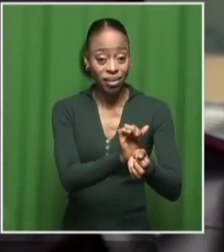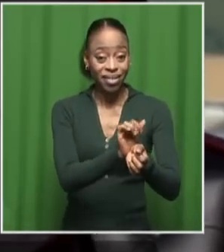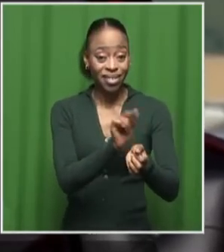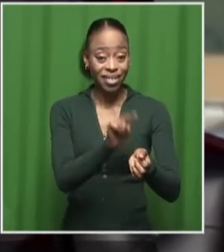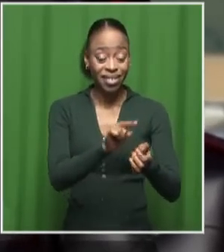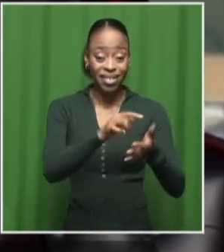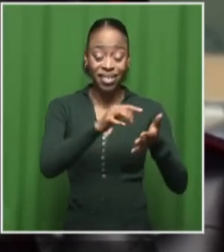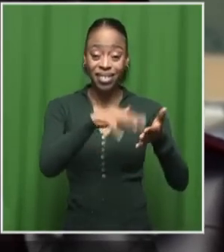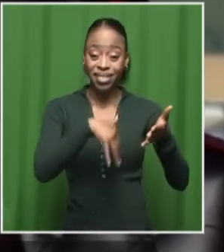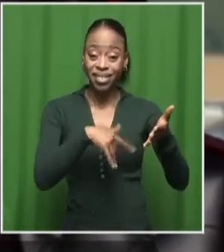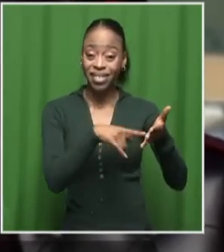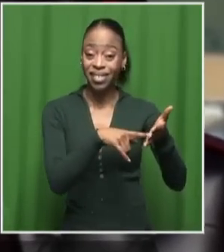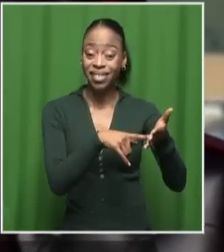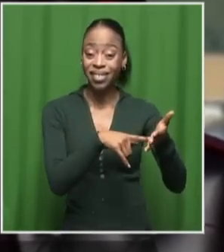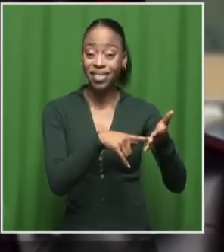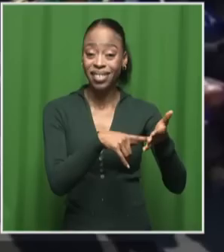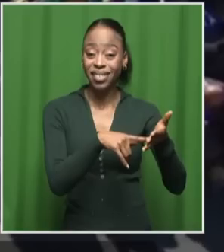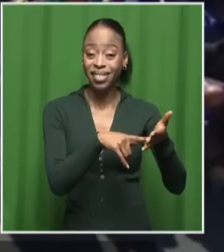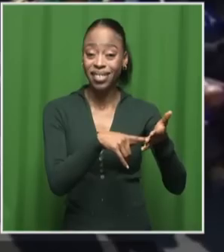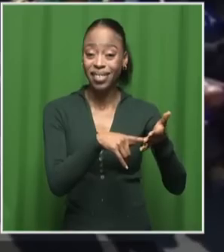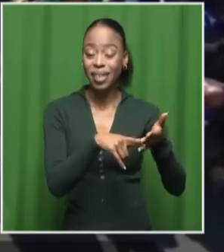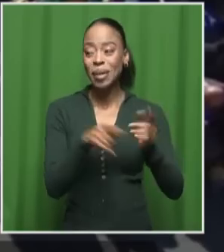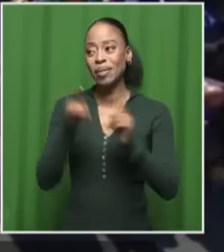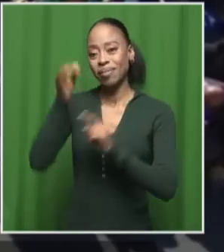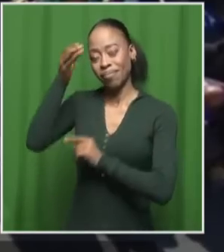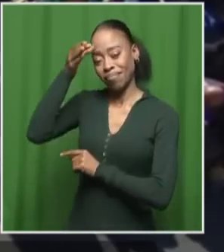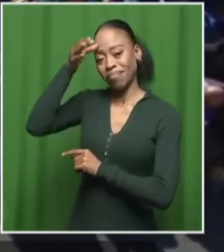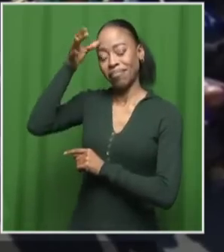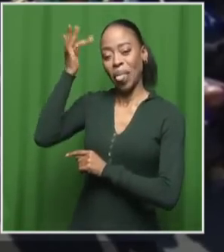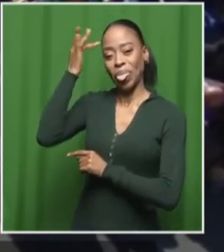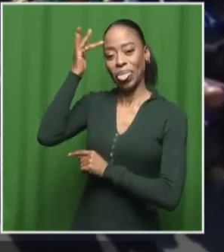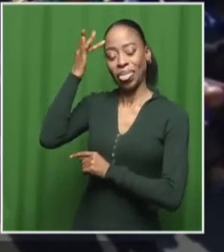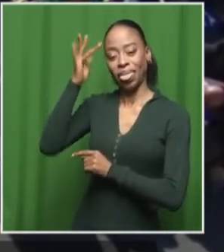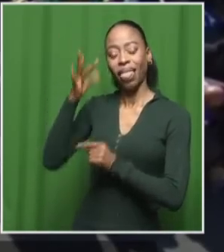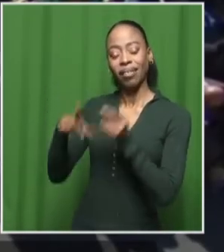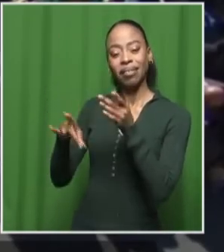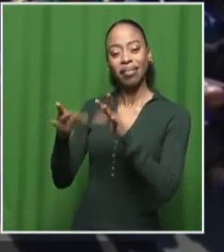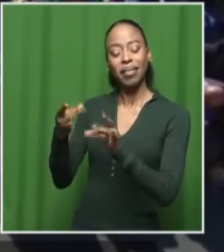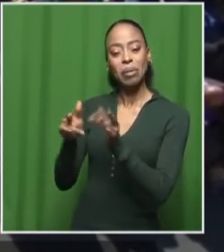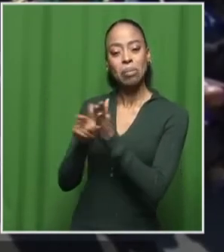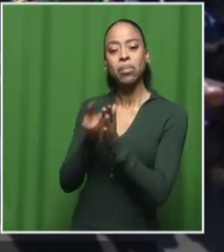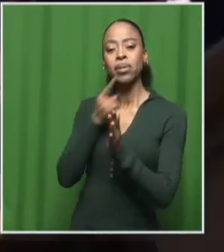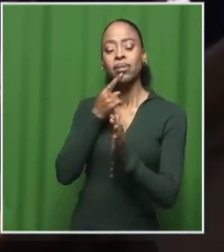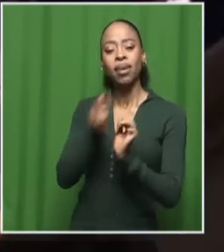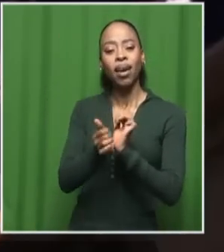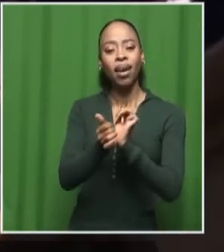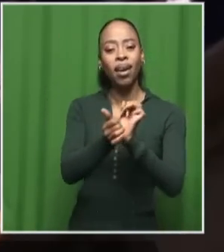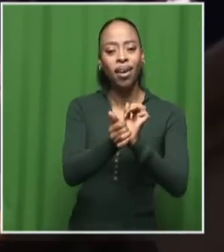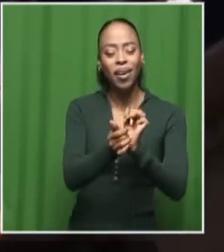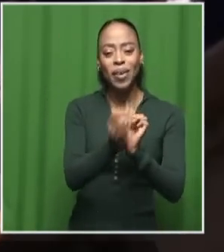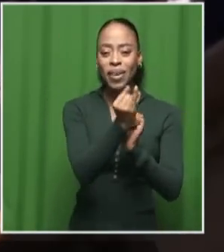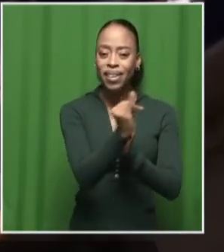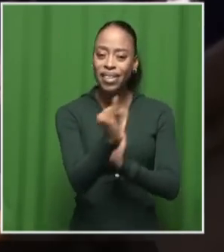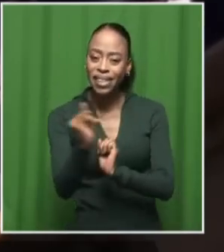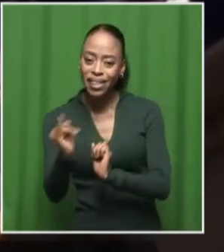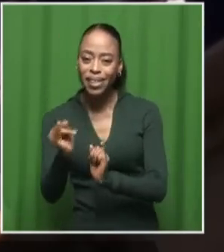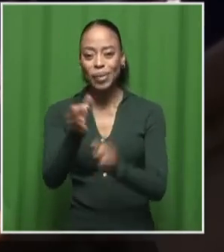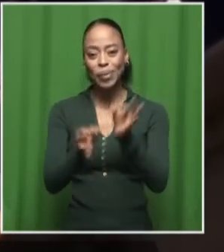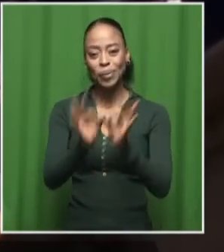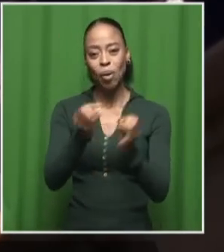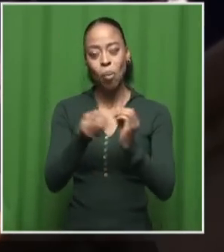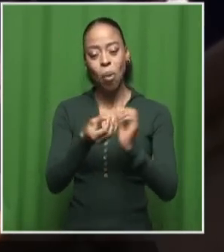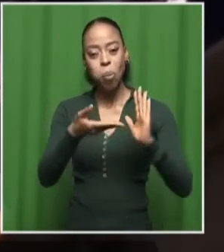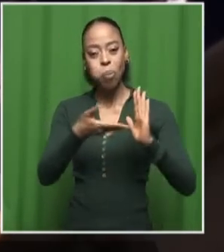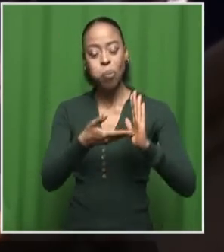intent legally? Legal analyst Benedict Perry explains that it is binding to each of the parties to the GNU, who